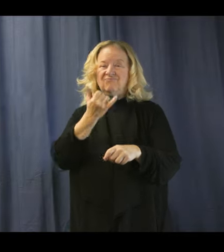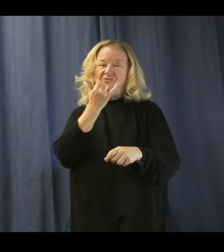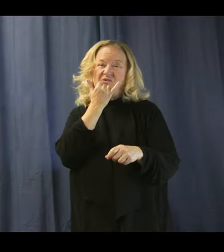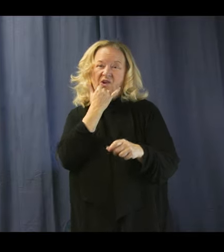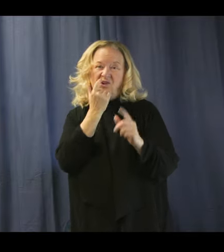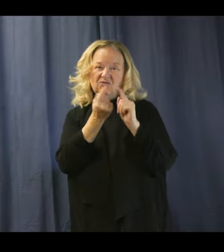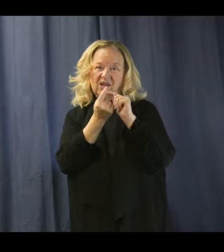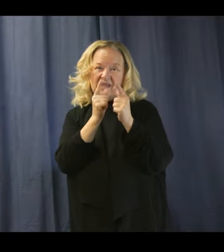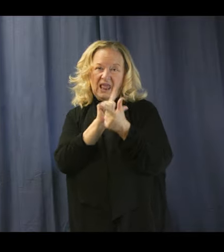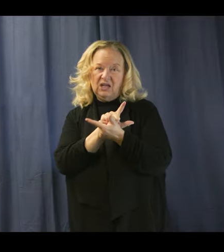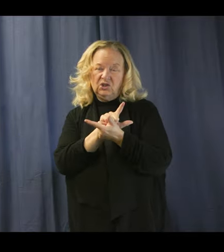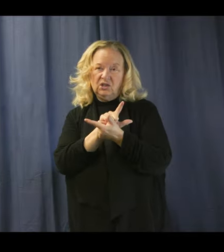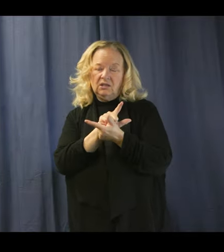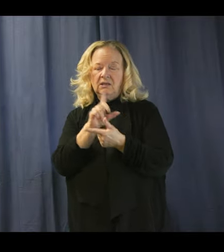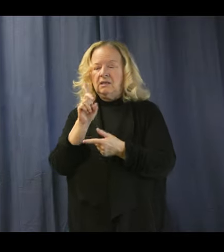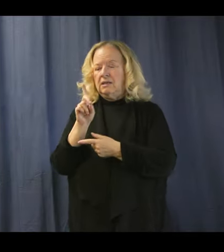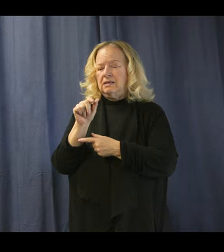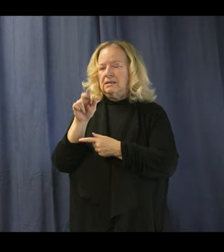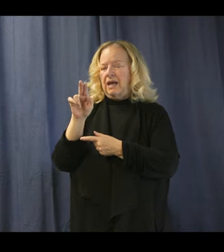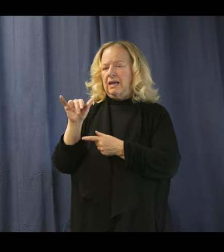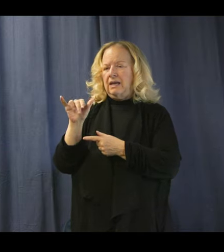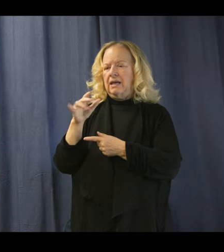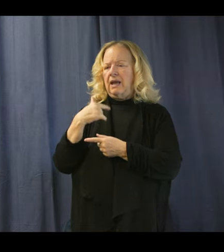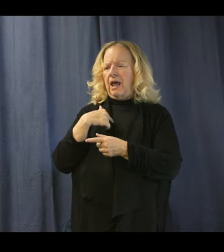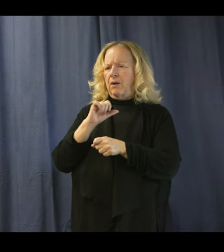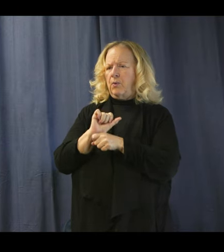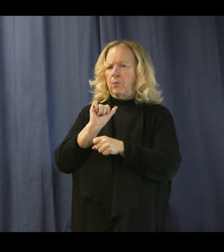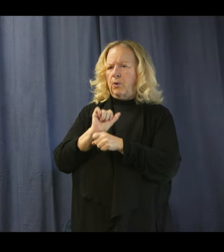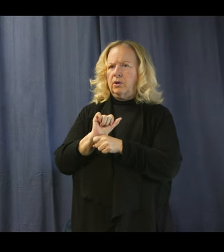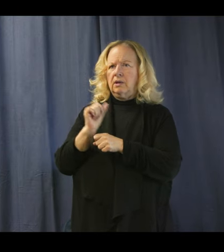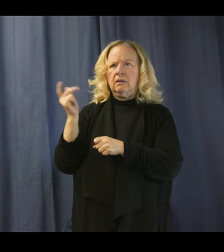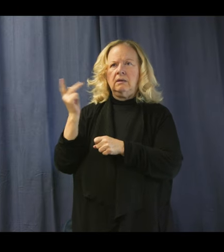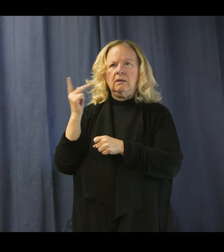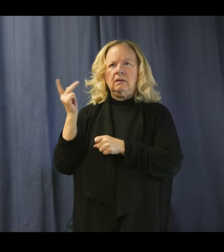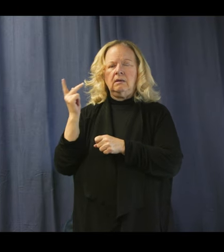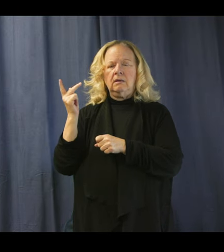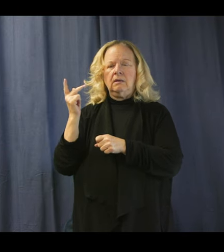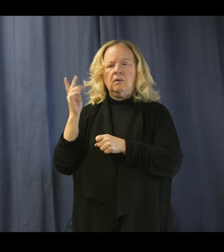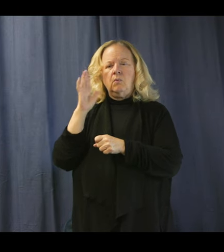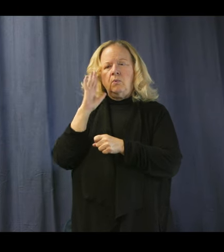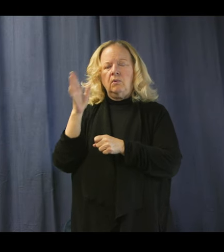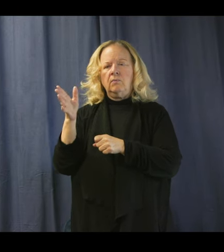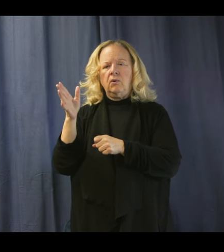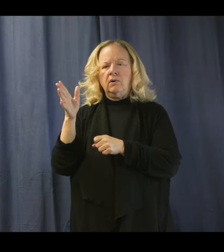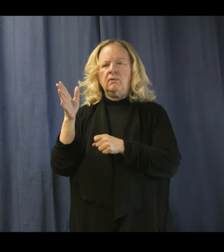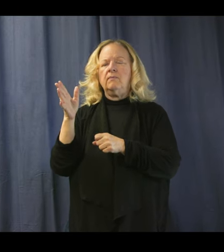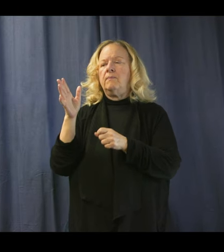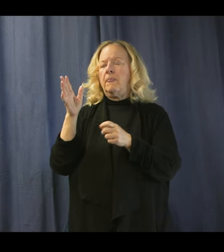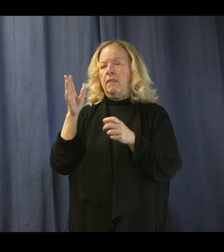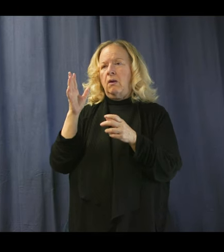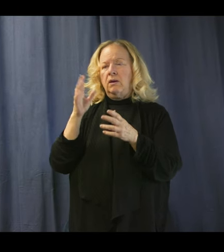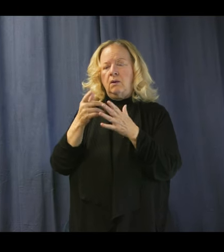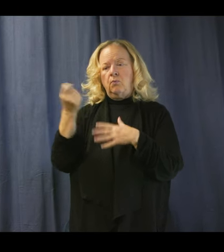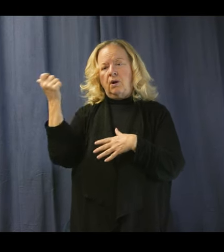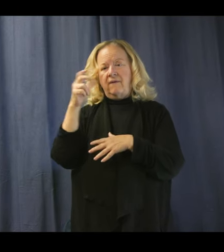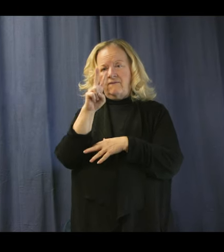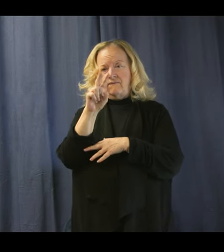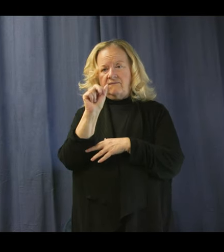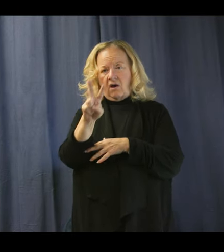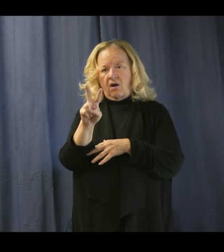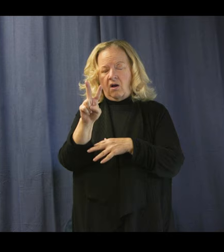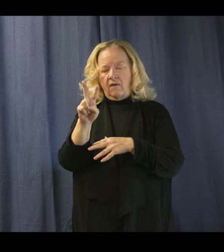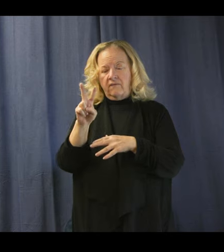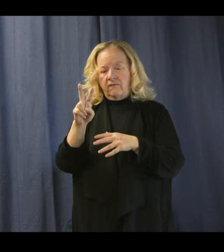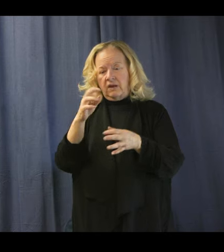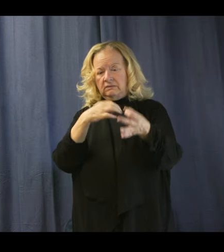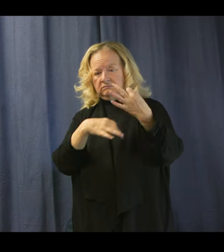mistranslated. I think when Danny and I are working on this new Tanakh, we're going to get rid of the word law and put